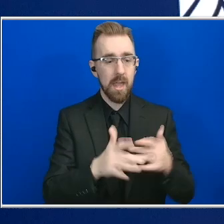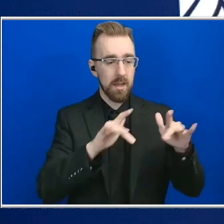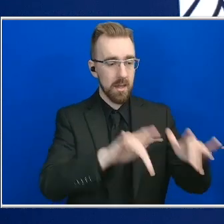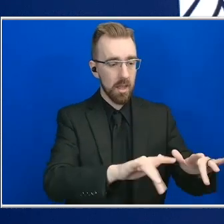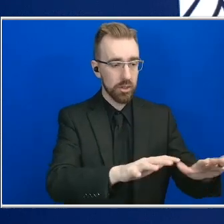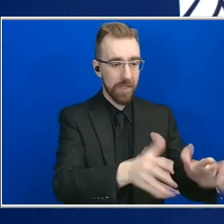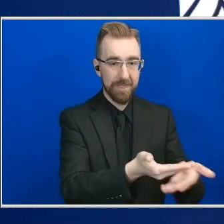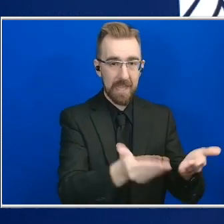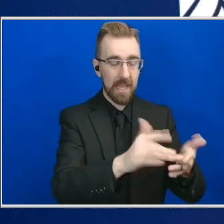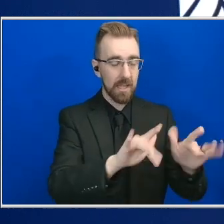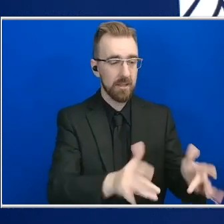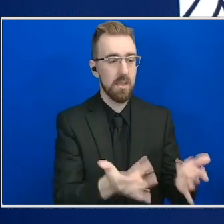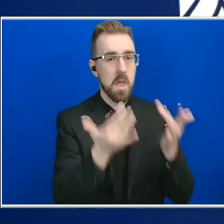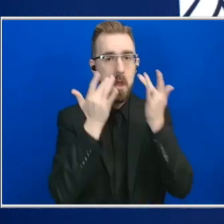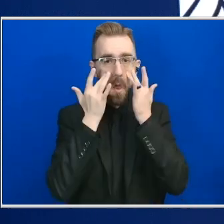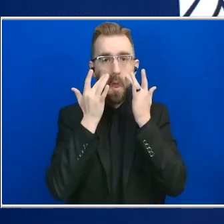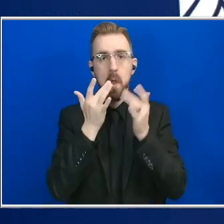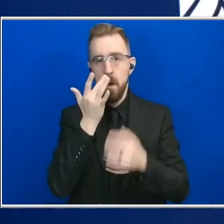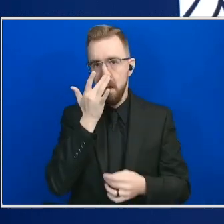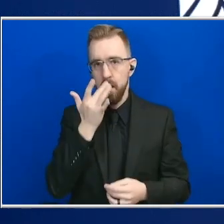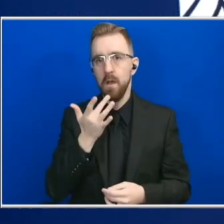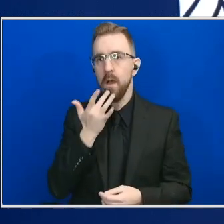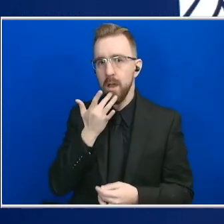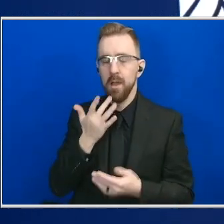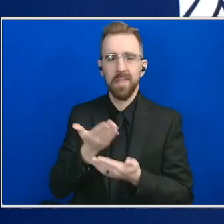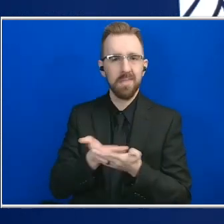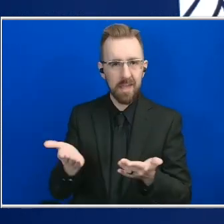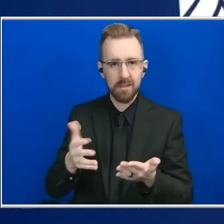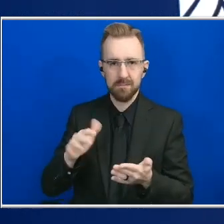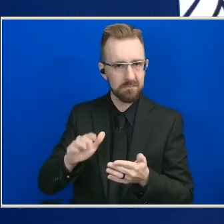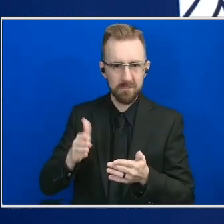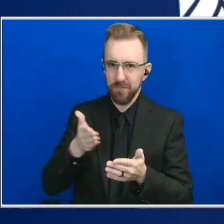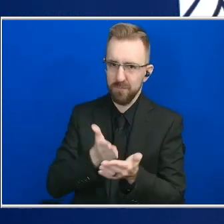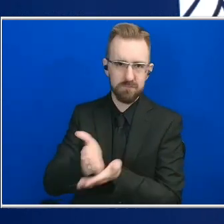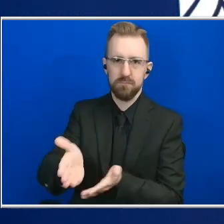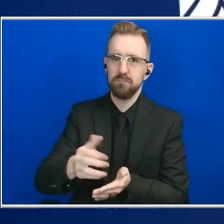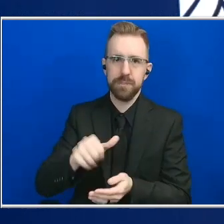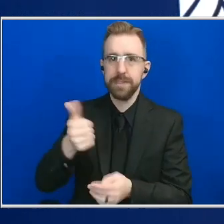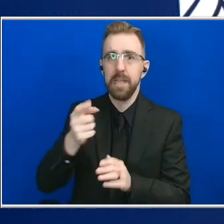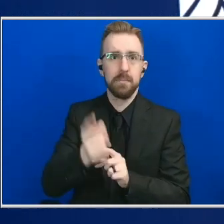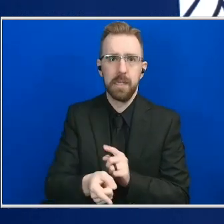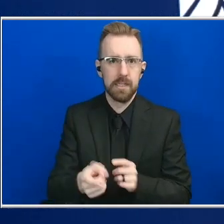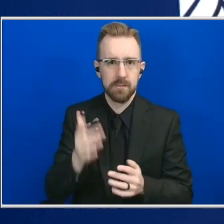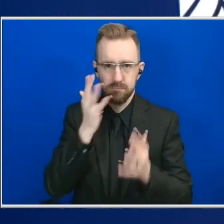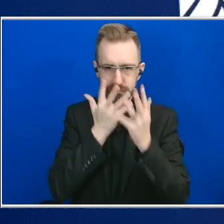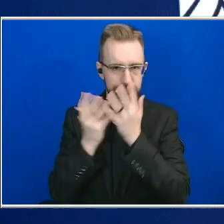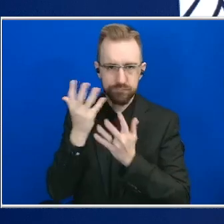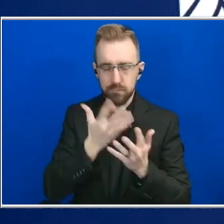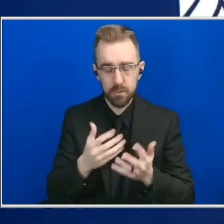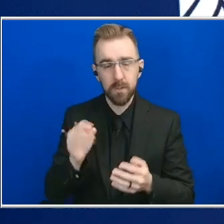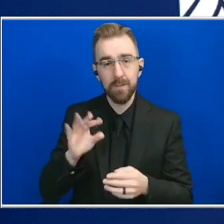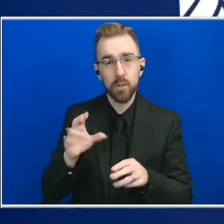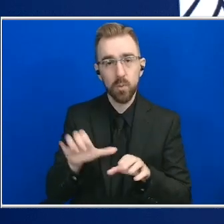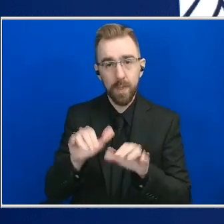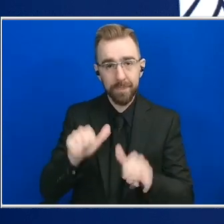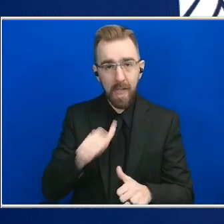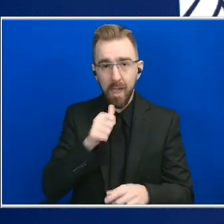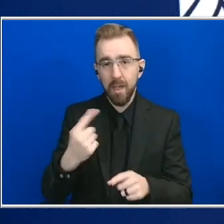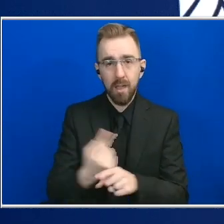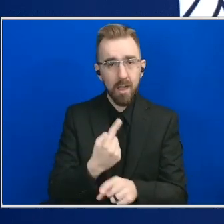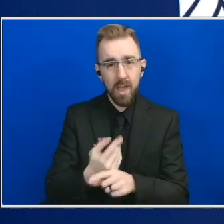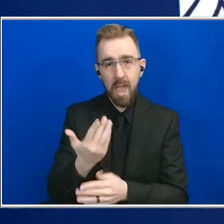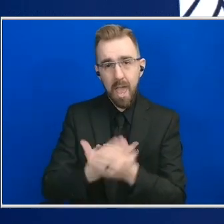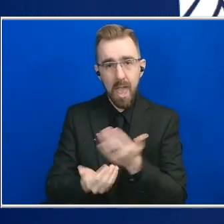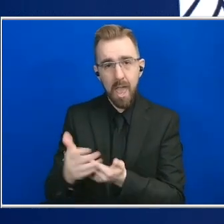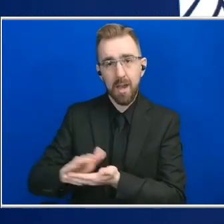their mouth frequently throughout 10 minutes. And so if you're doing that, you're not having adequate hand hygiene or frequent